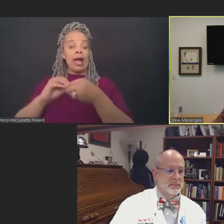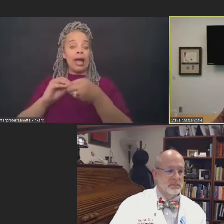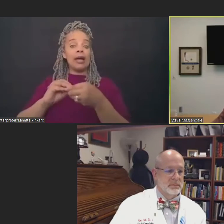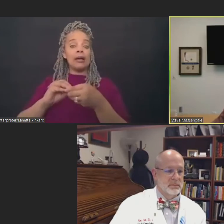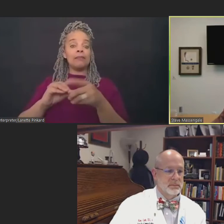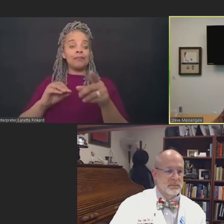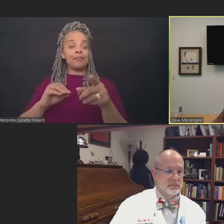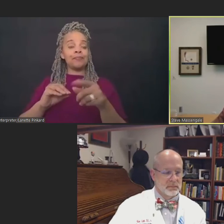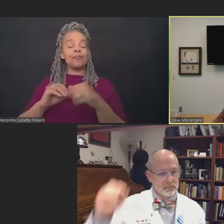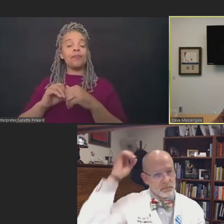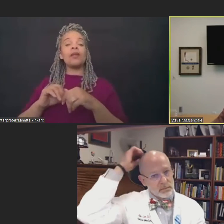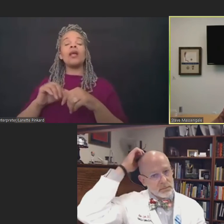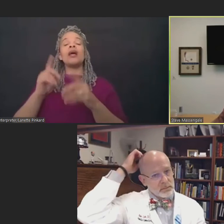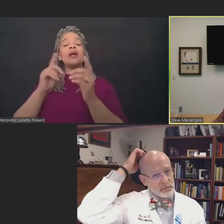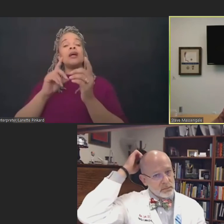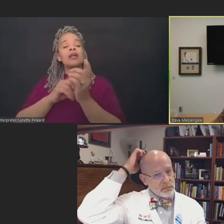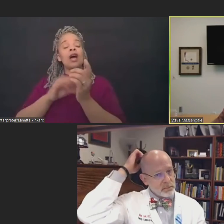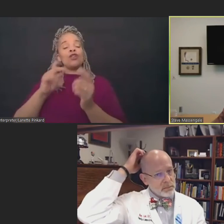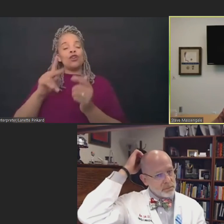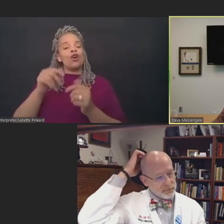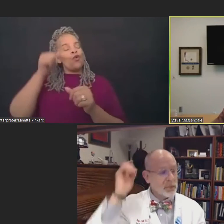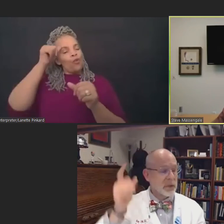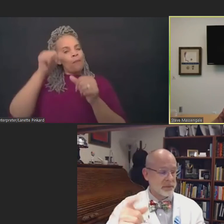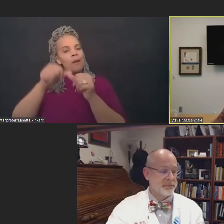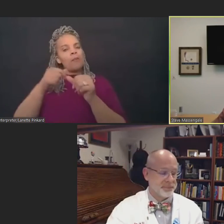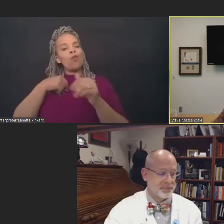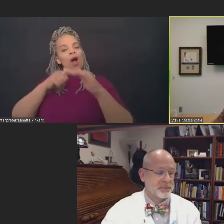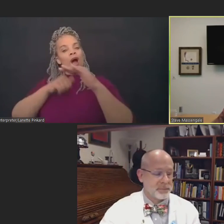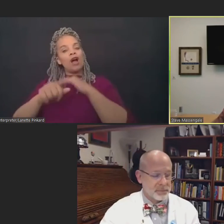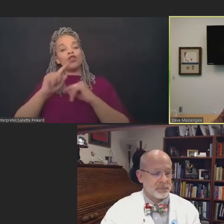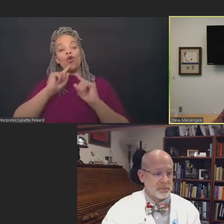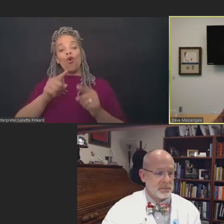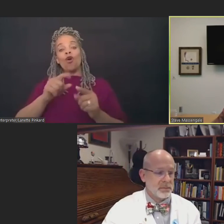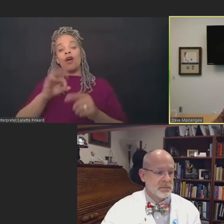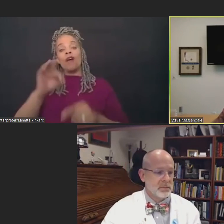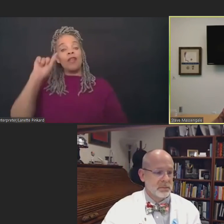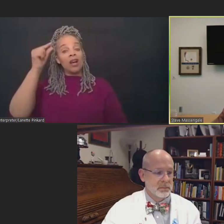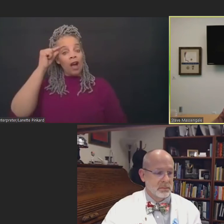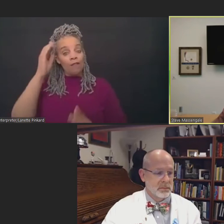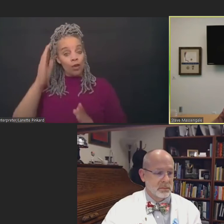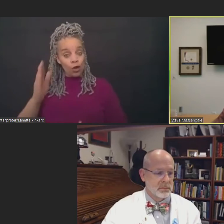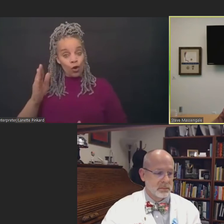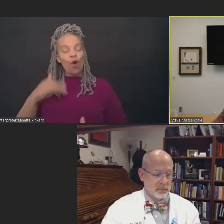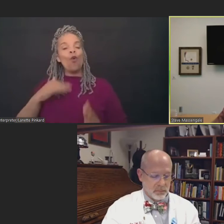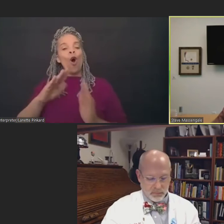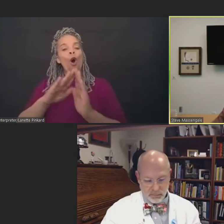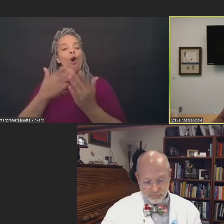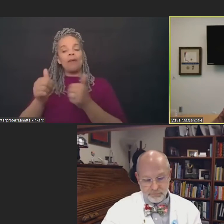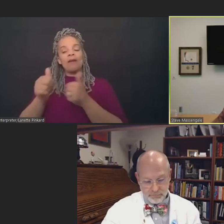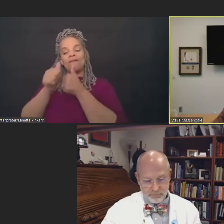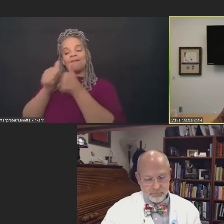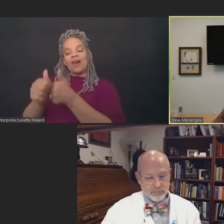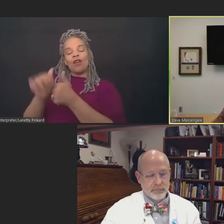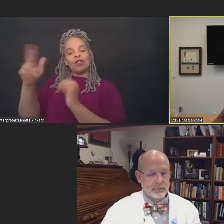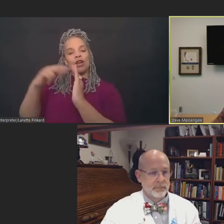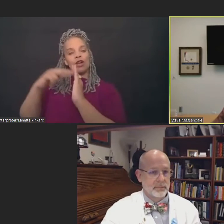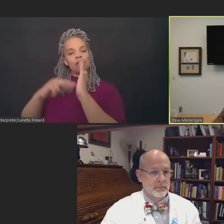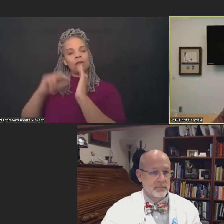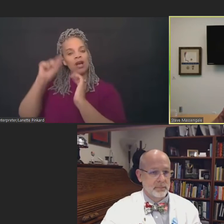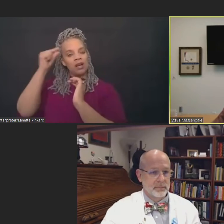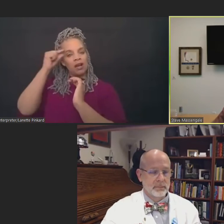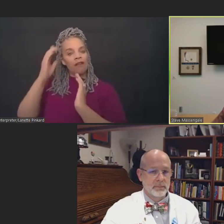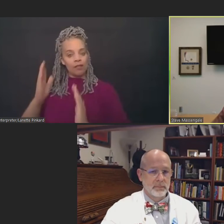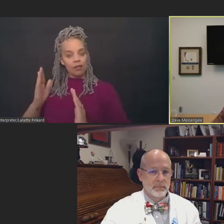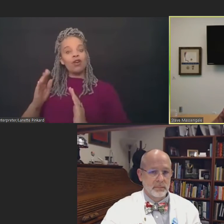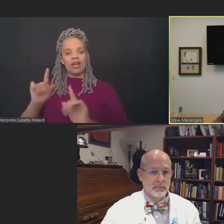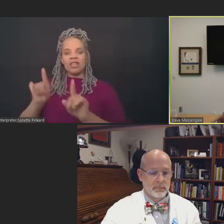Dr. Cook, is keep in mind we're under an order of the governor, and we're reopening within that order, just like we were open